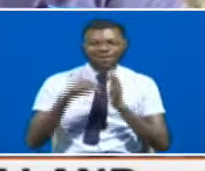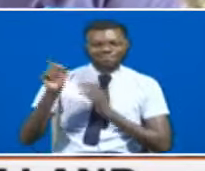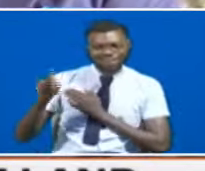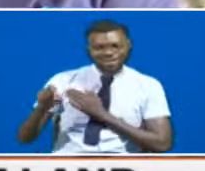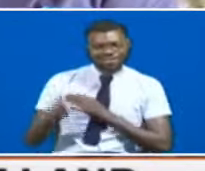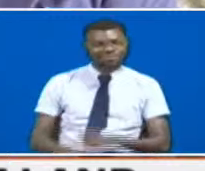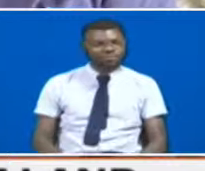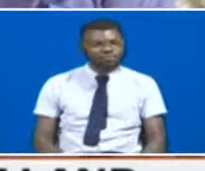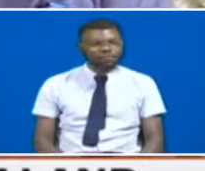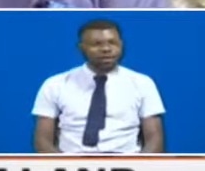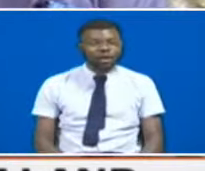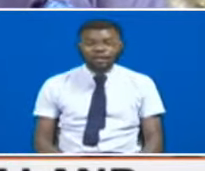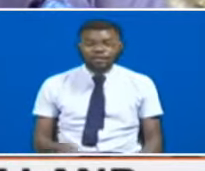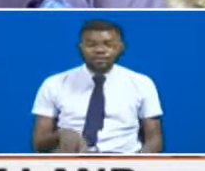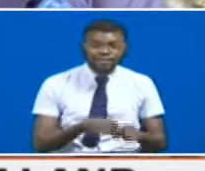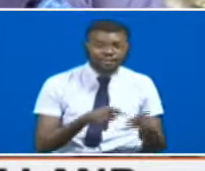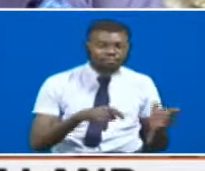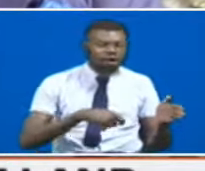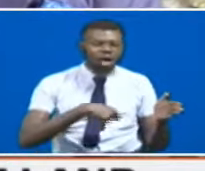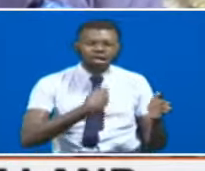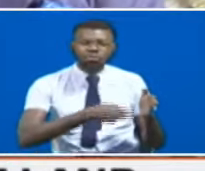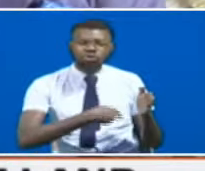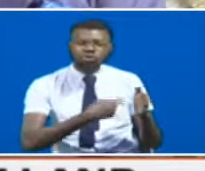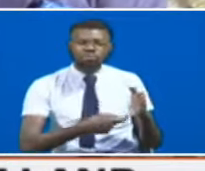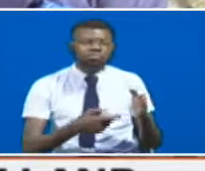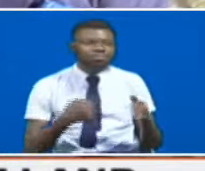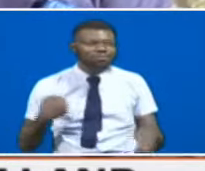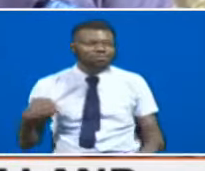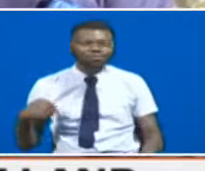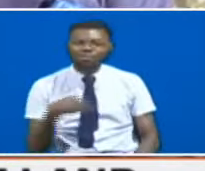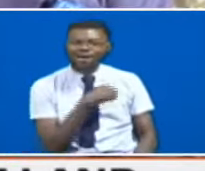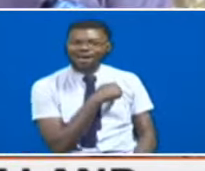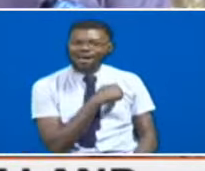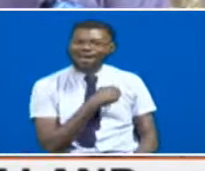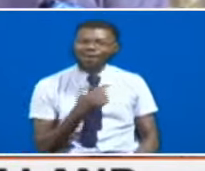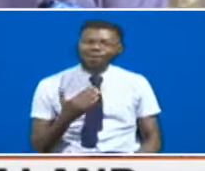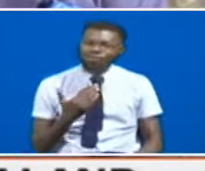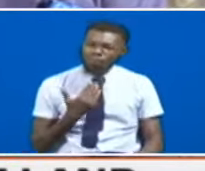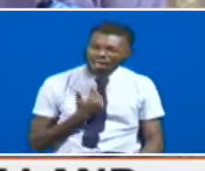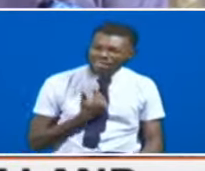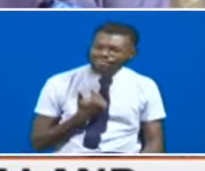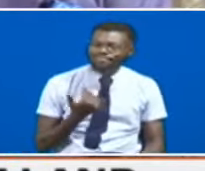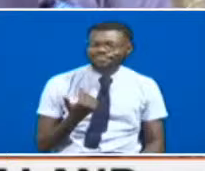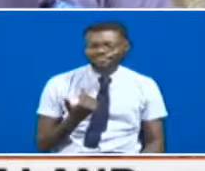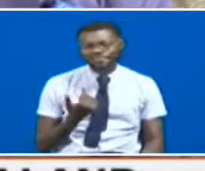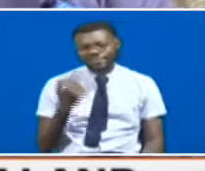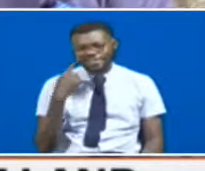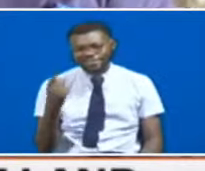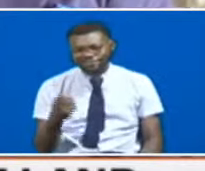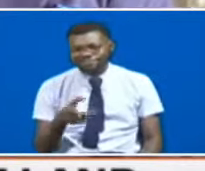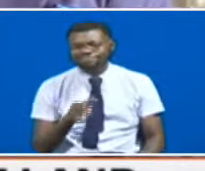kind industry and will result, in fact, in the area where this operation is being